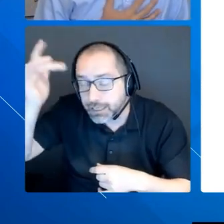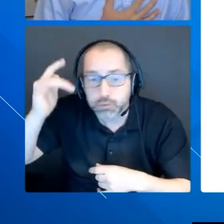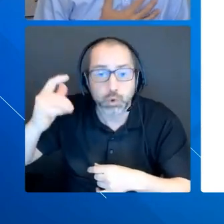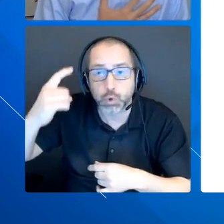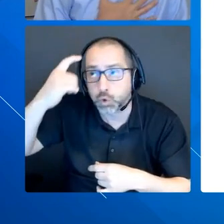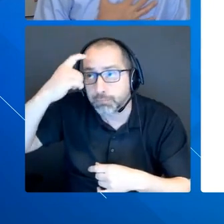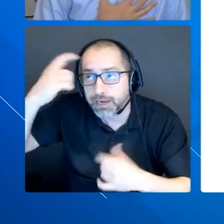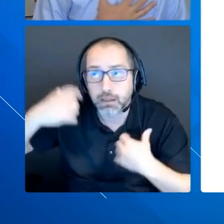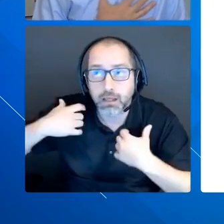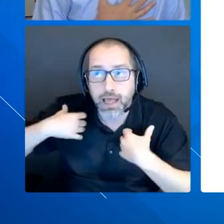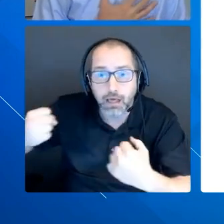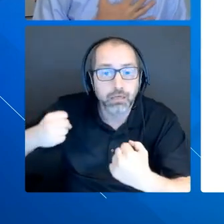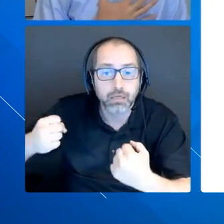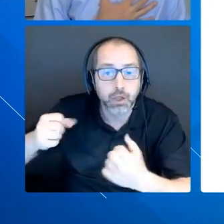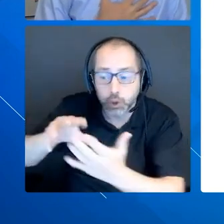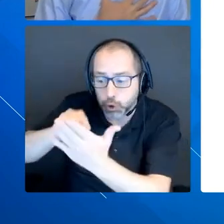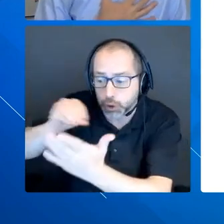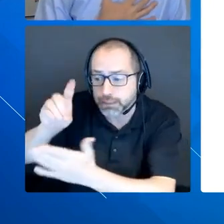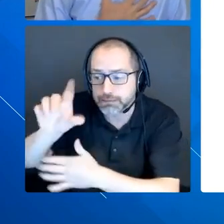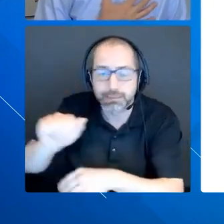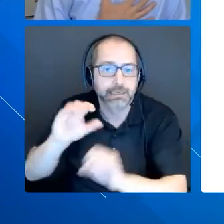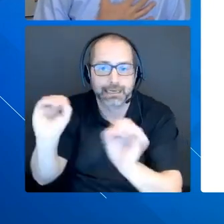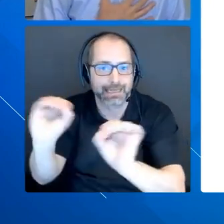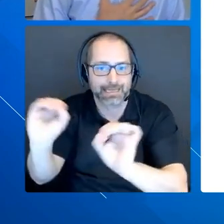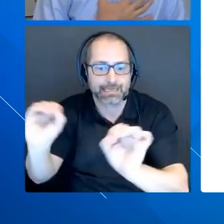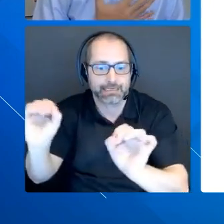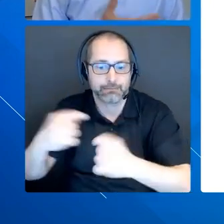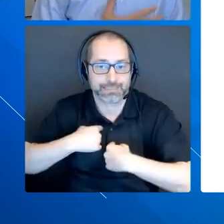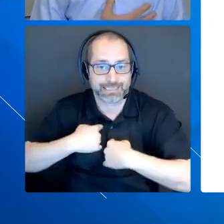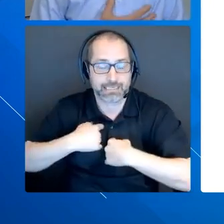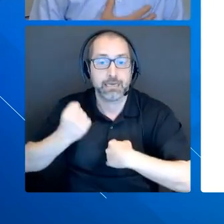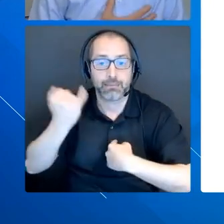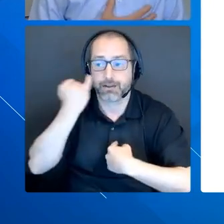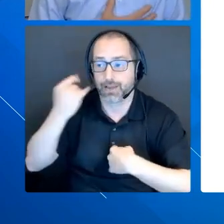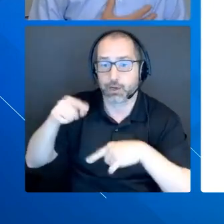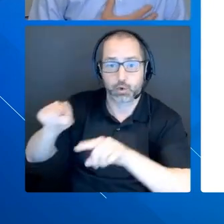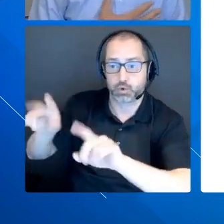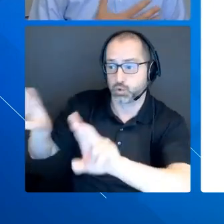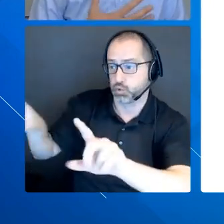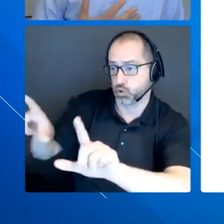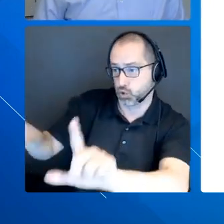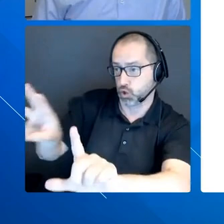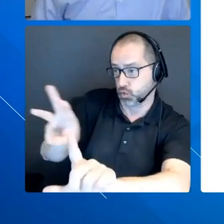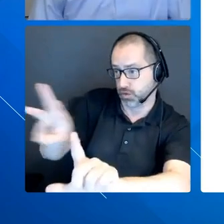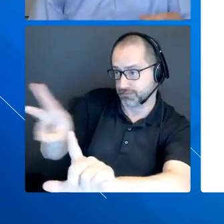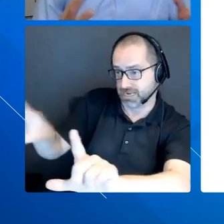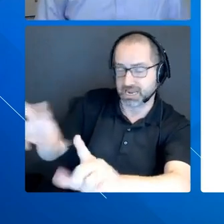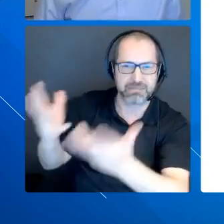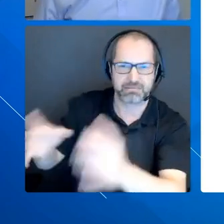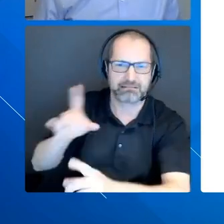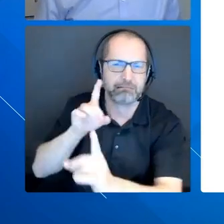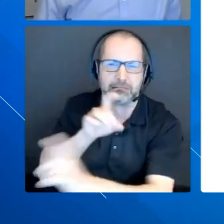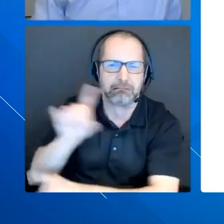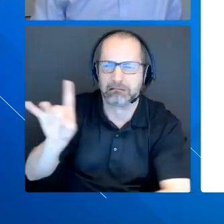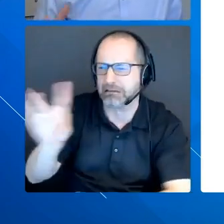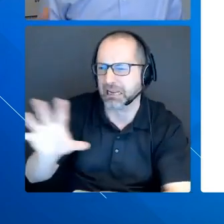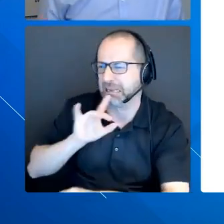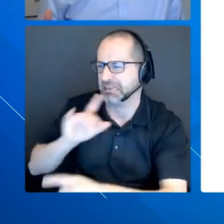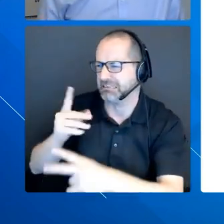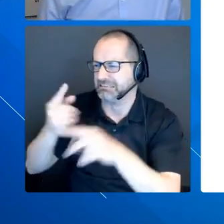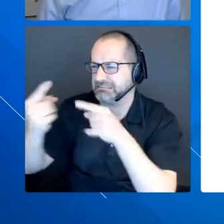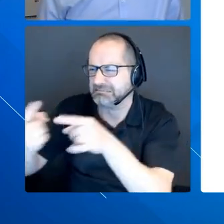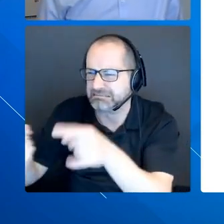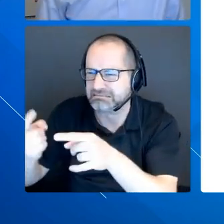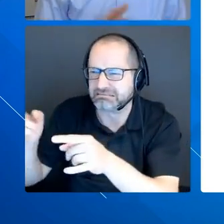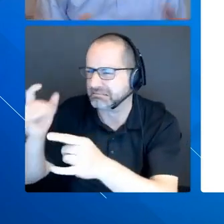learning disability. Me, I don't. If I go to a site, I might hate it. It's hard to use. I struggle through it, but I